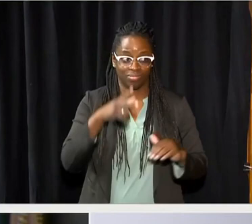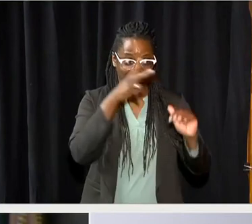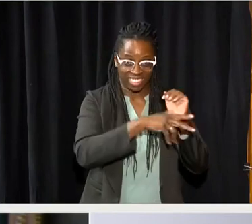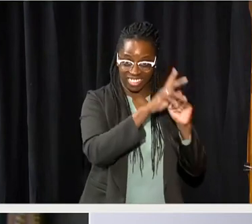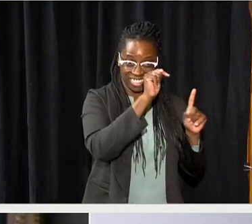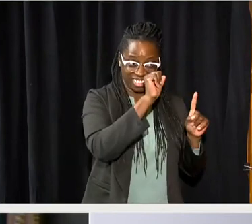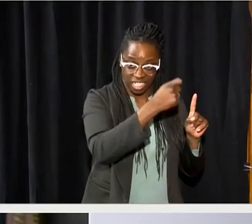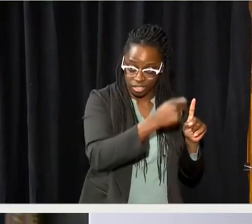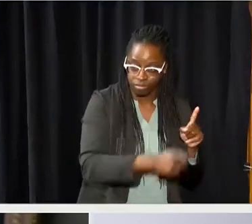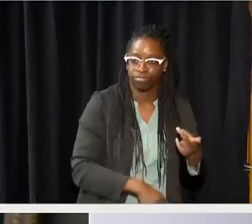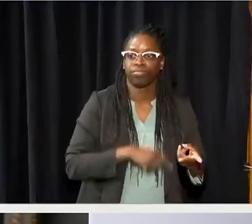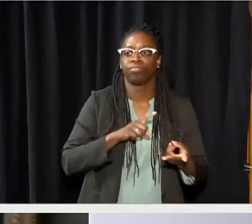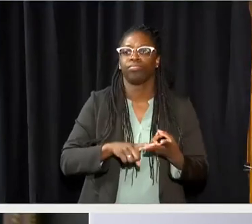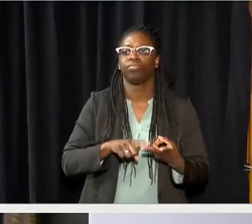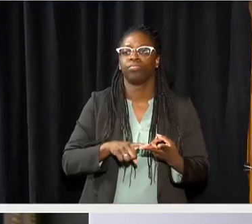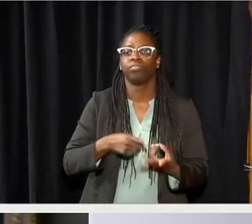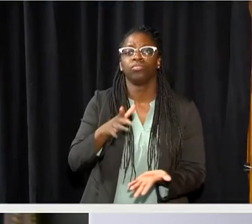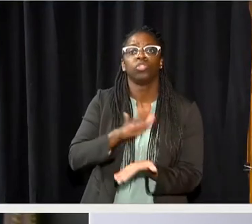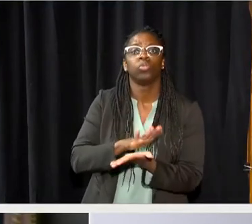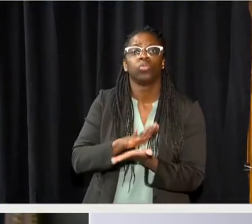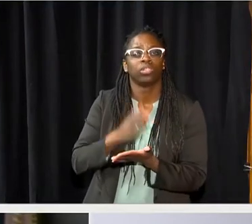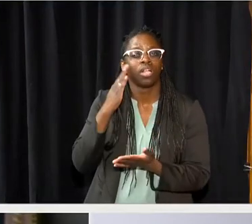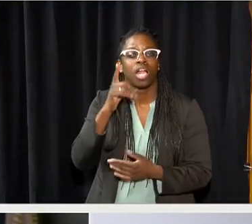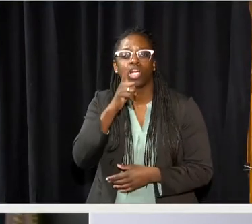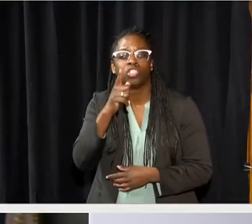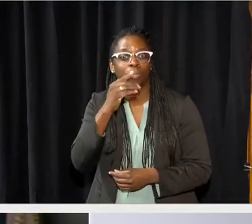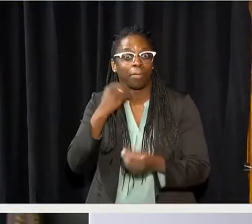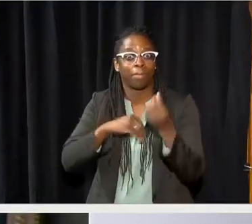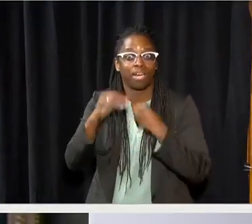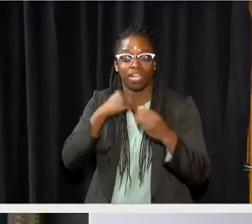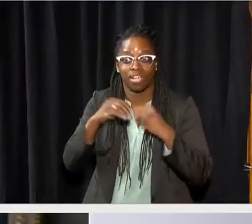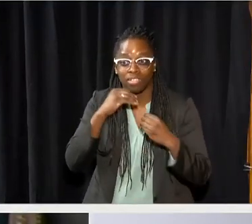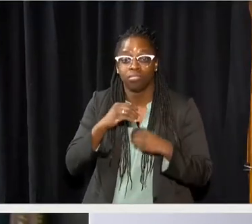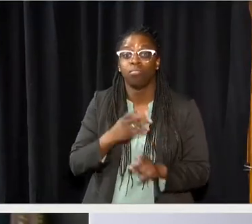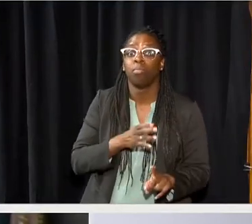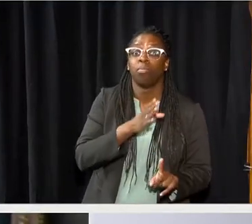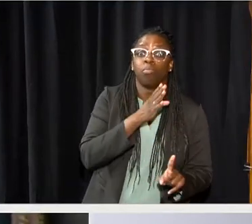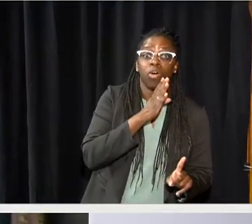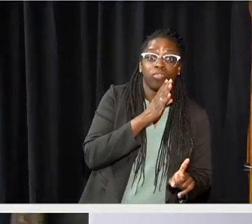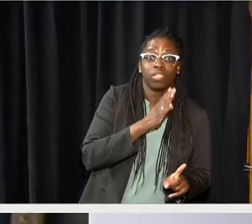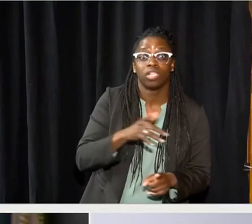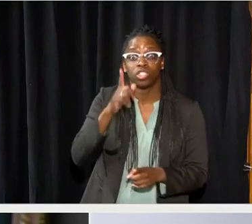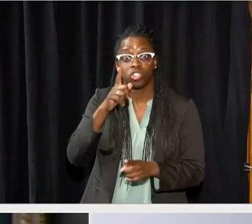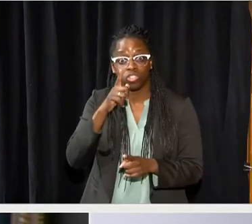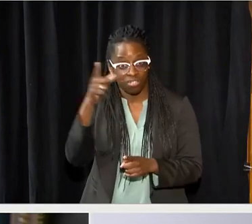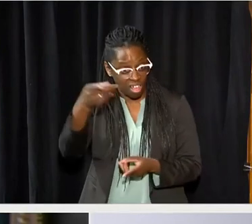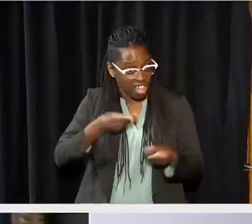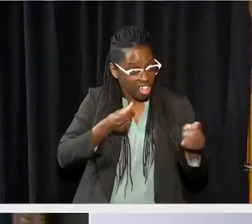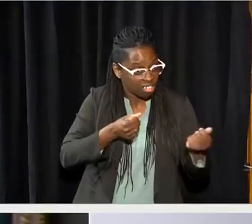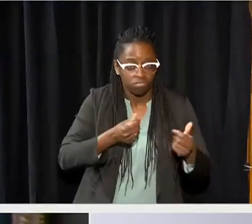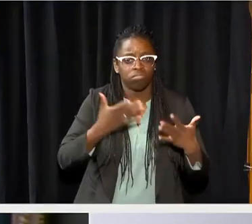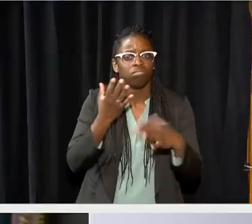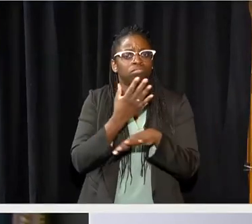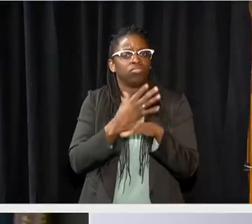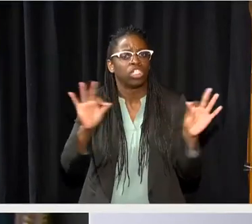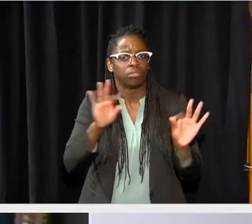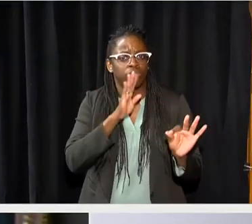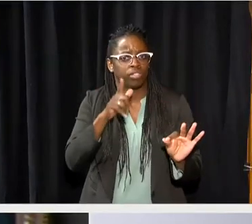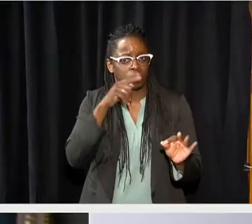start. We also made school meals, both breakfast and lunch, free for all